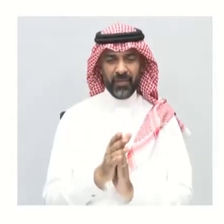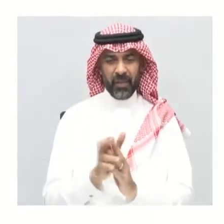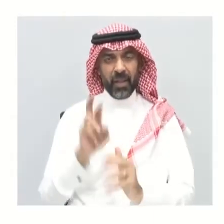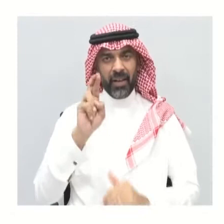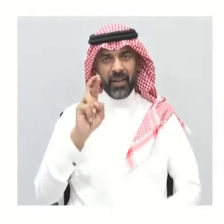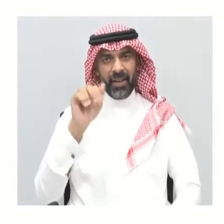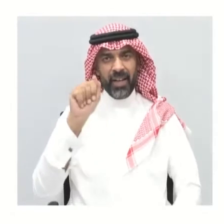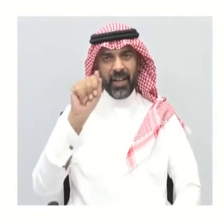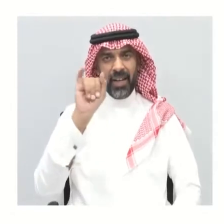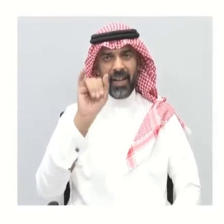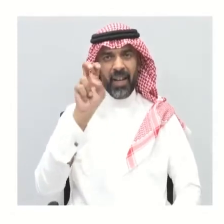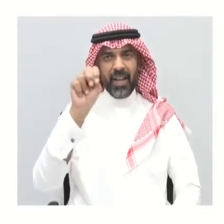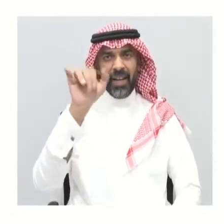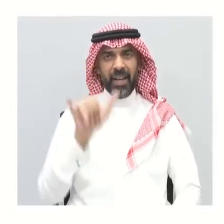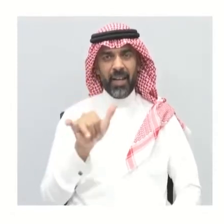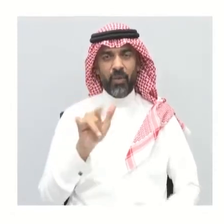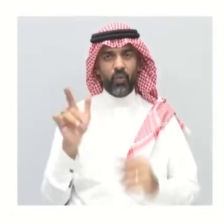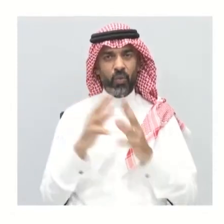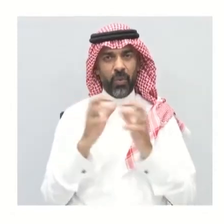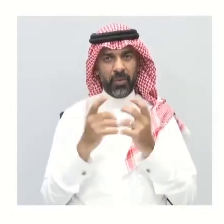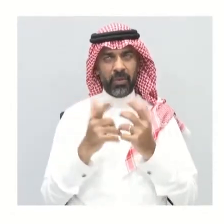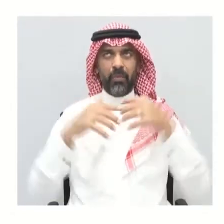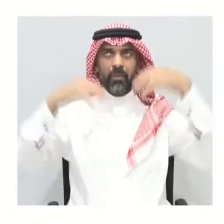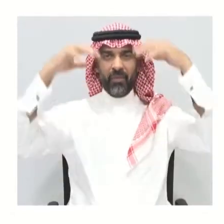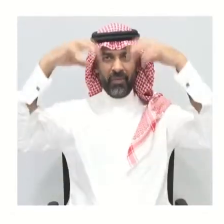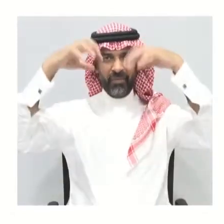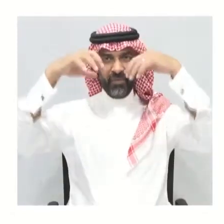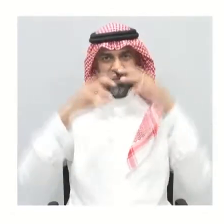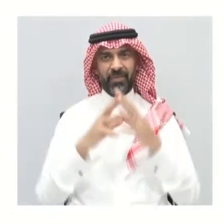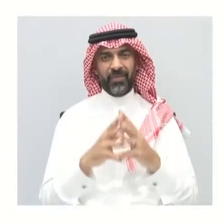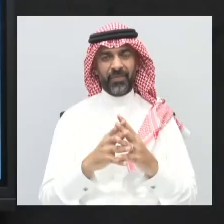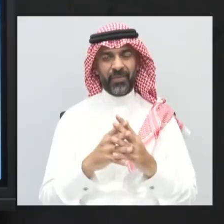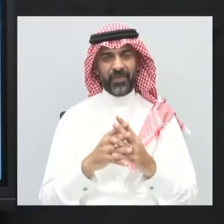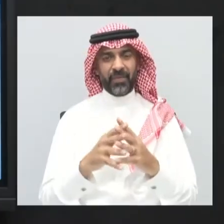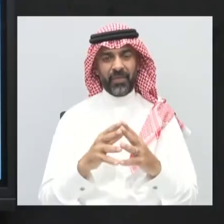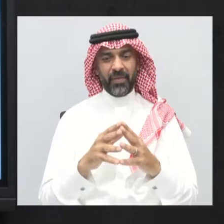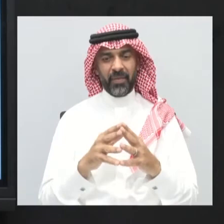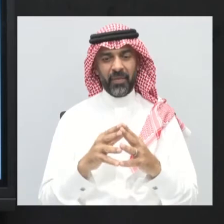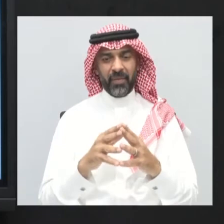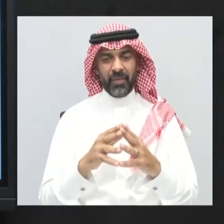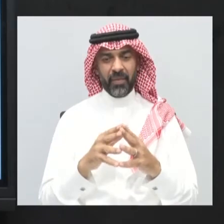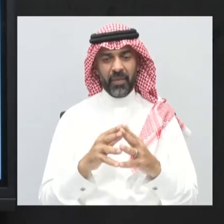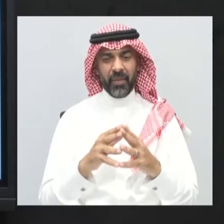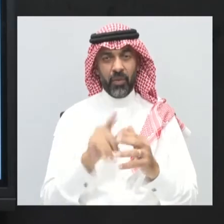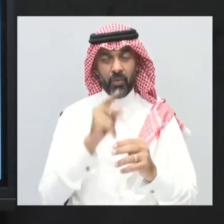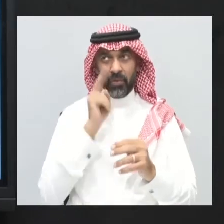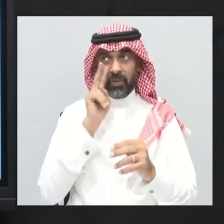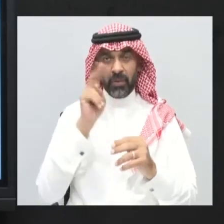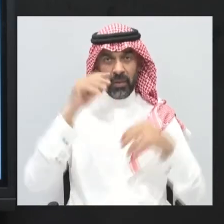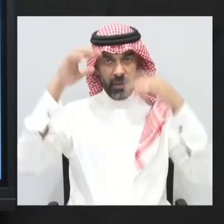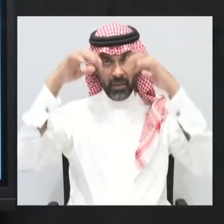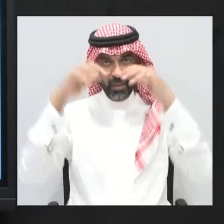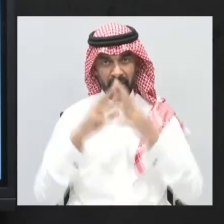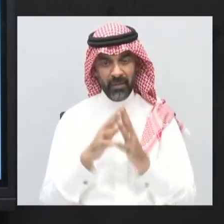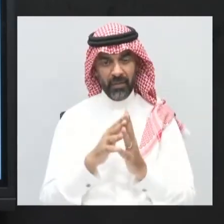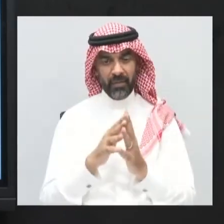Rainy. Now, let me tell you something about rainy. Do you only see rain?